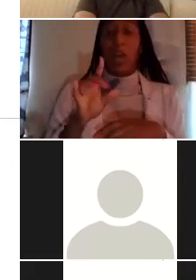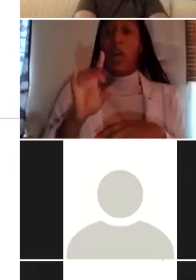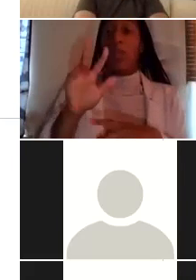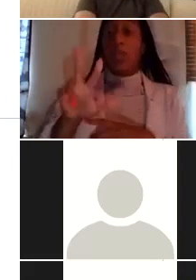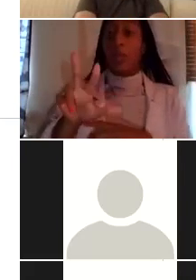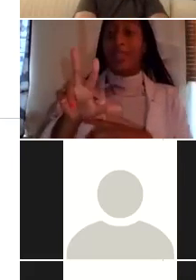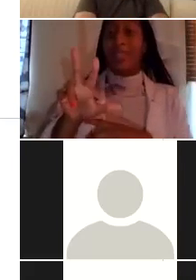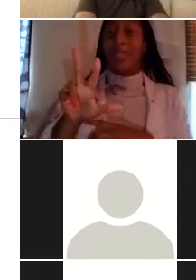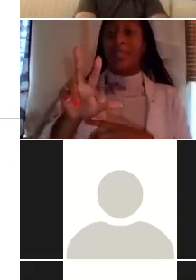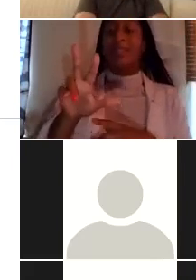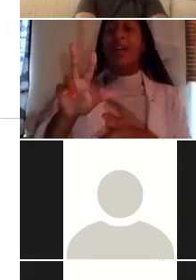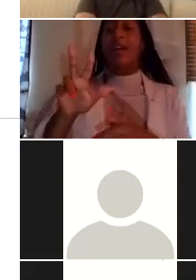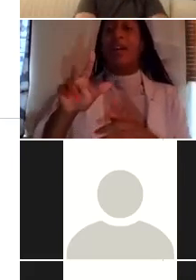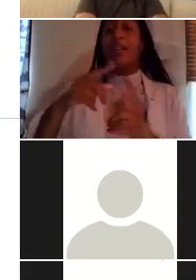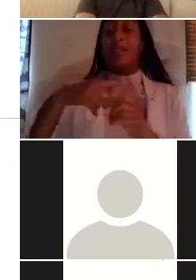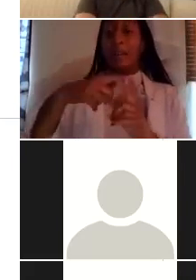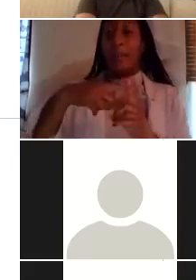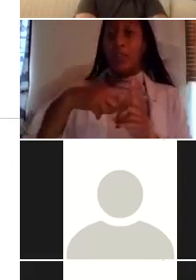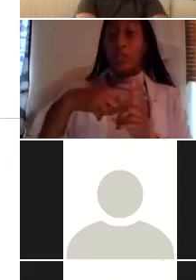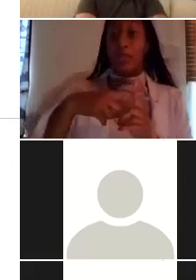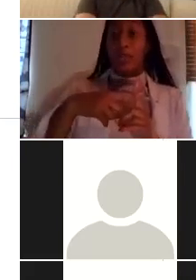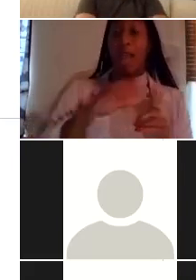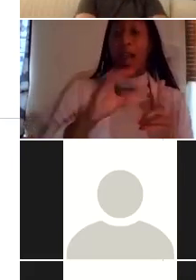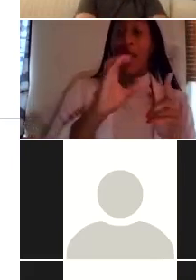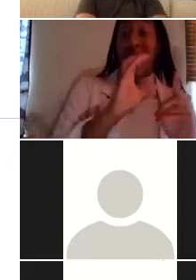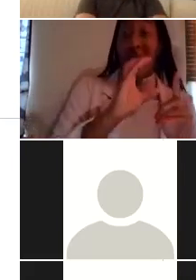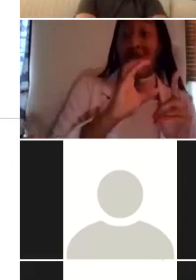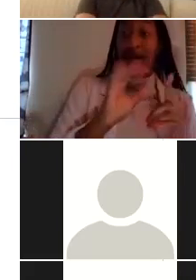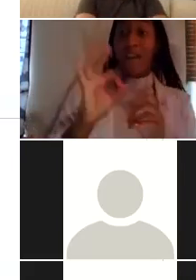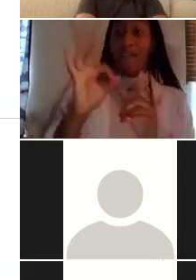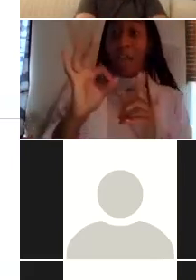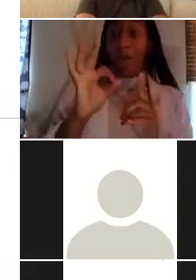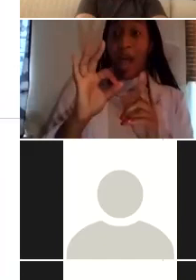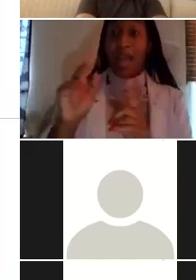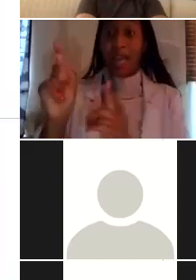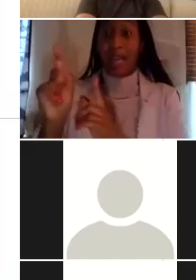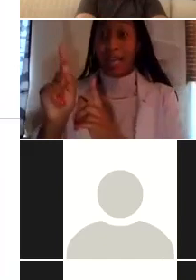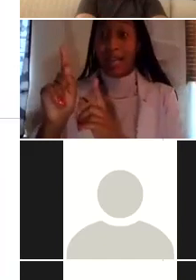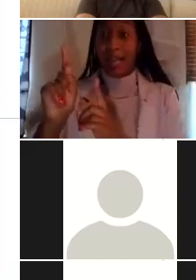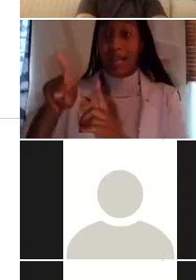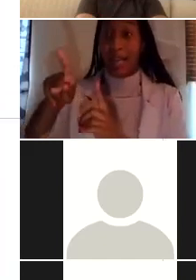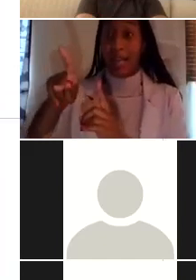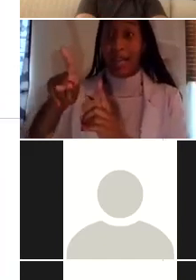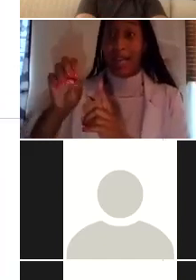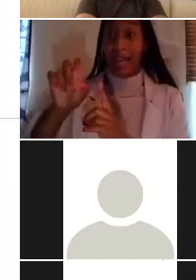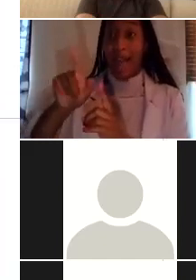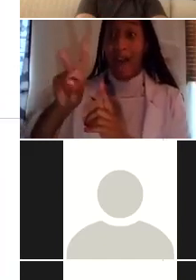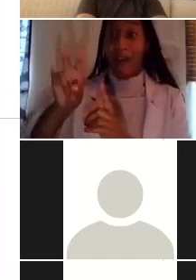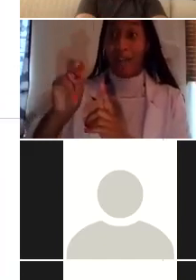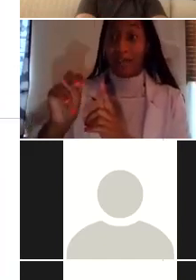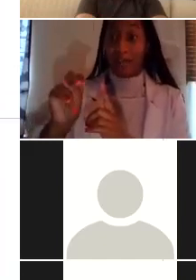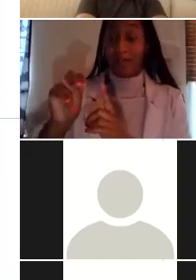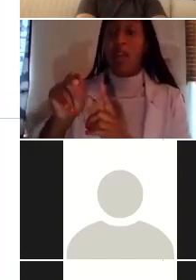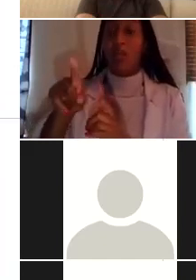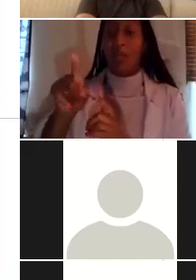focus on the Kelvin scale. If you need to convert, use a unit converter. Bam, there's temperature.